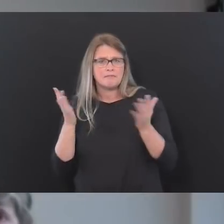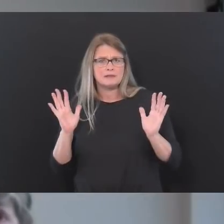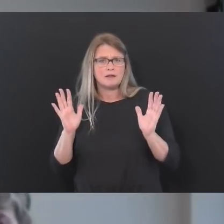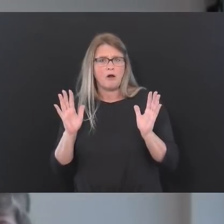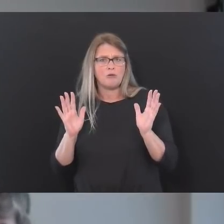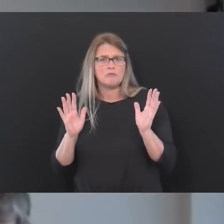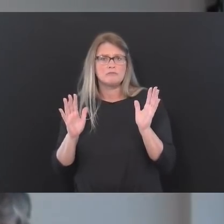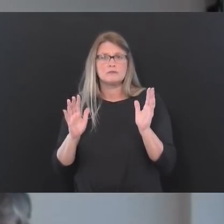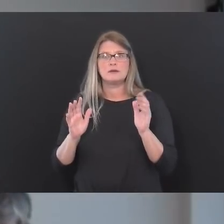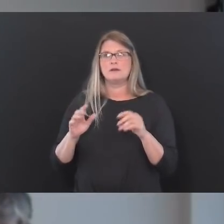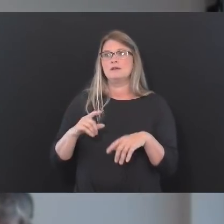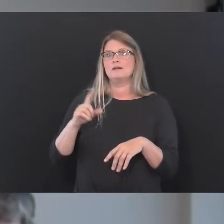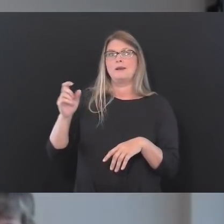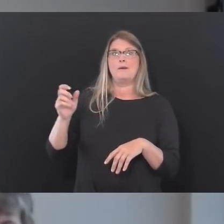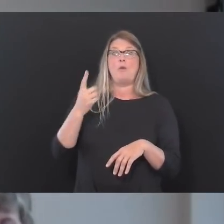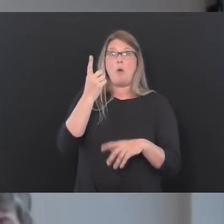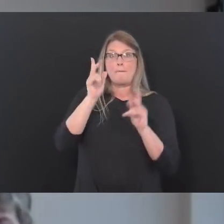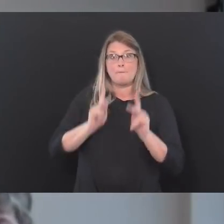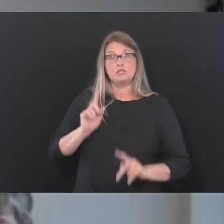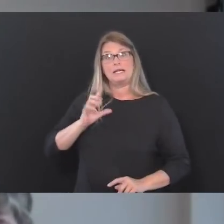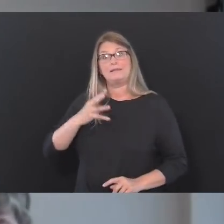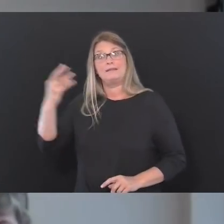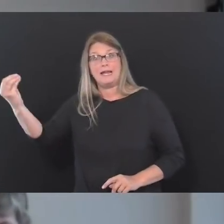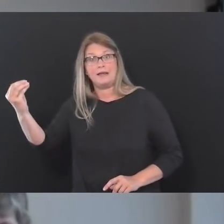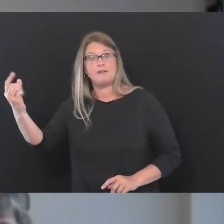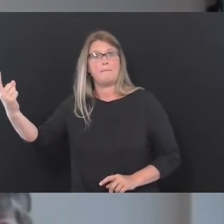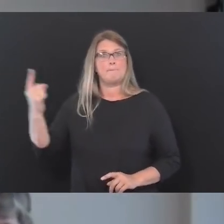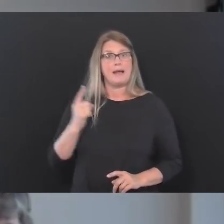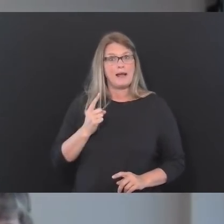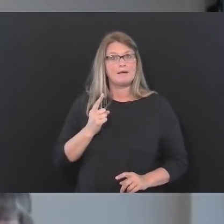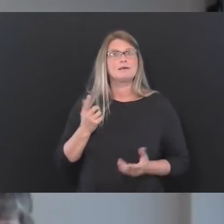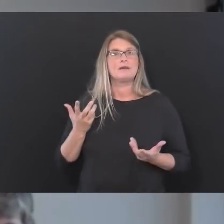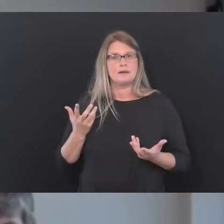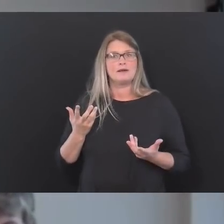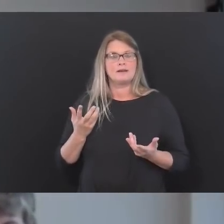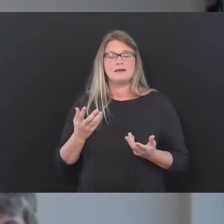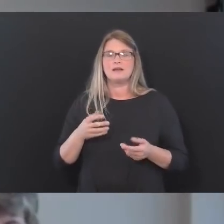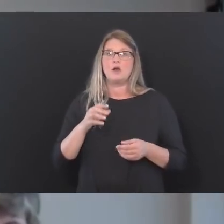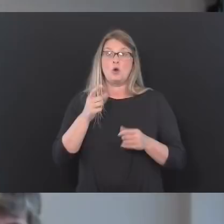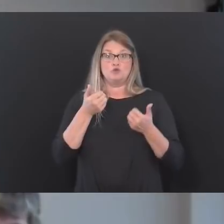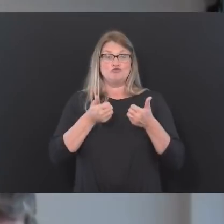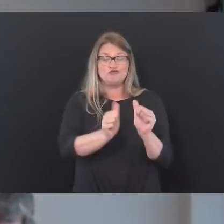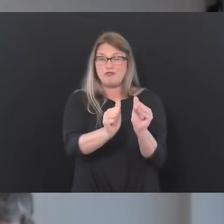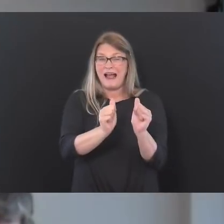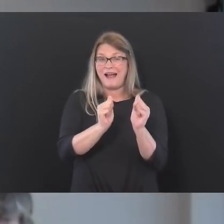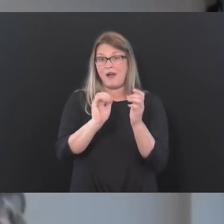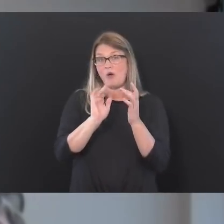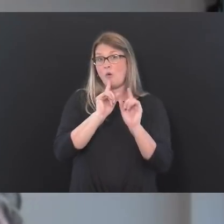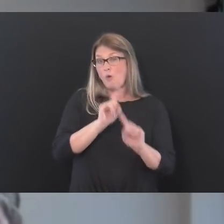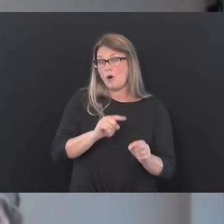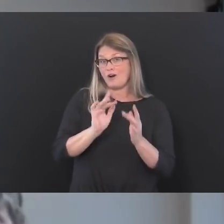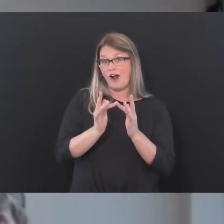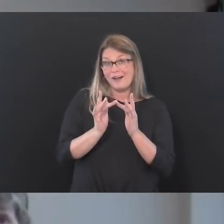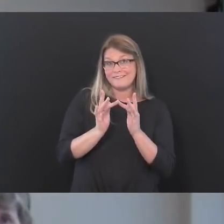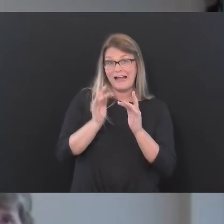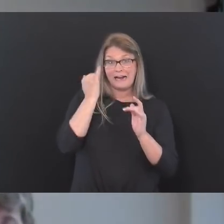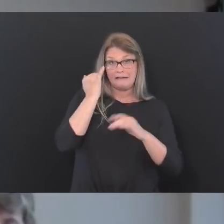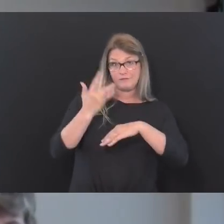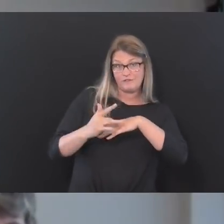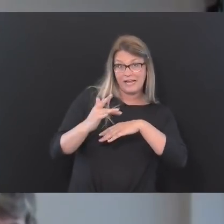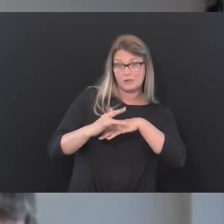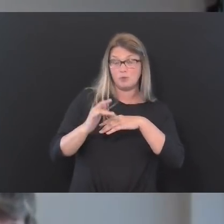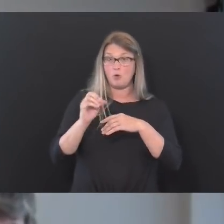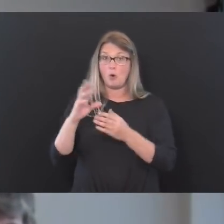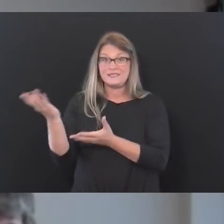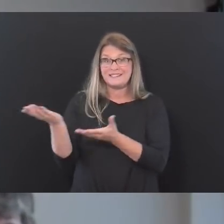can limit that to one family member, and think about using online ordering and pickup if that's available, or delivery if that's available